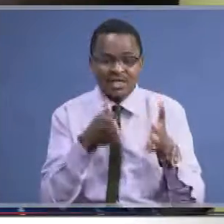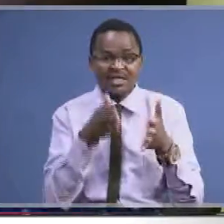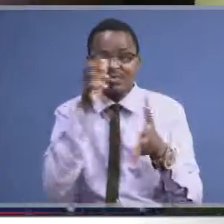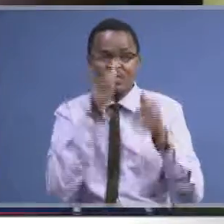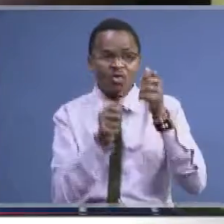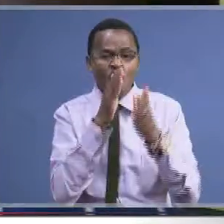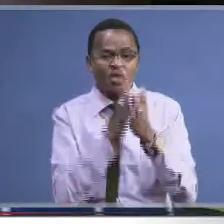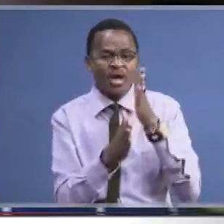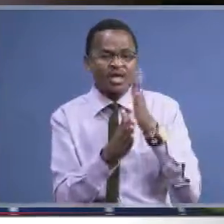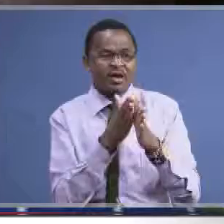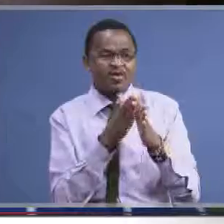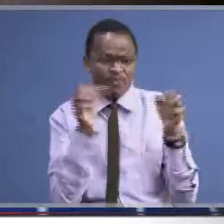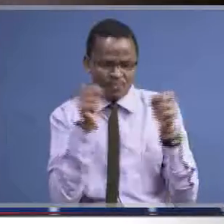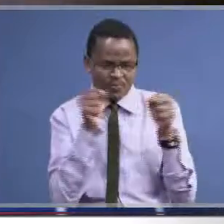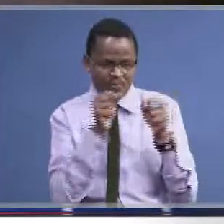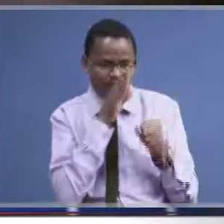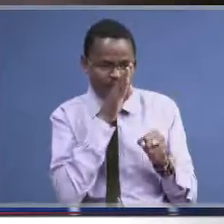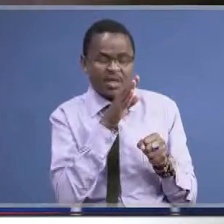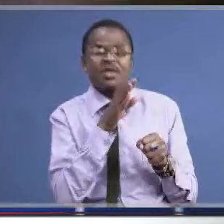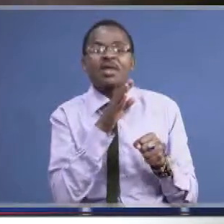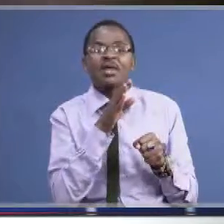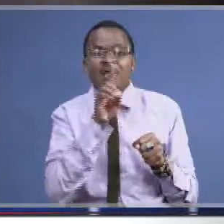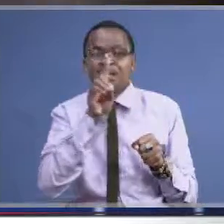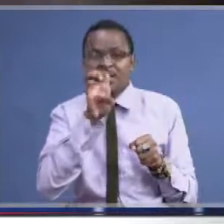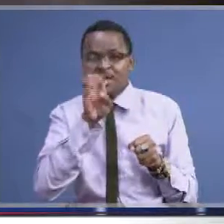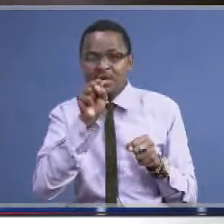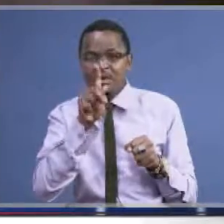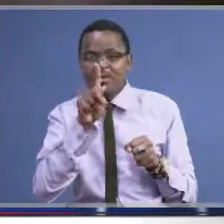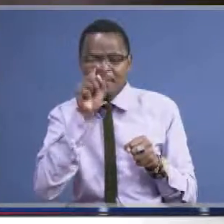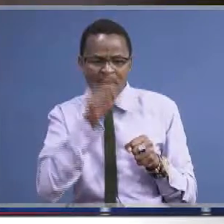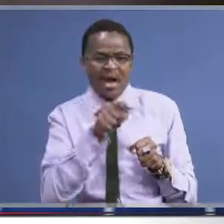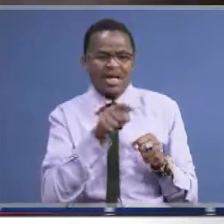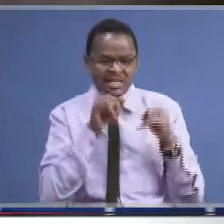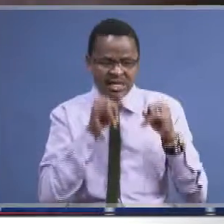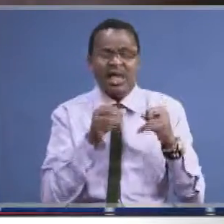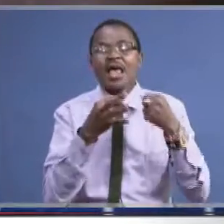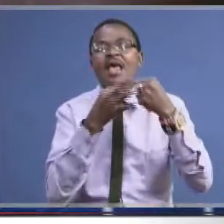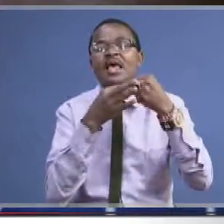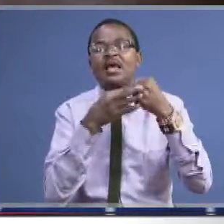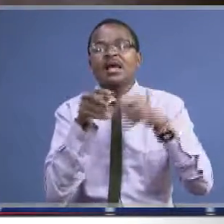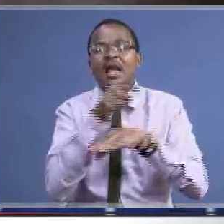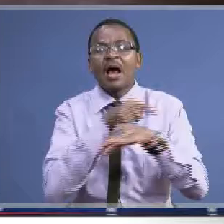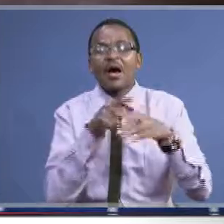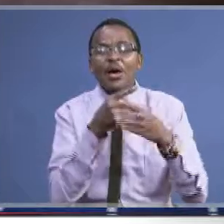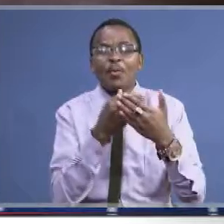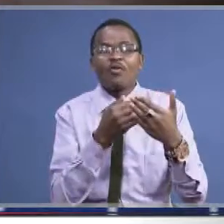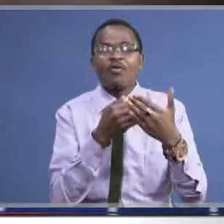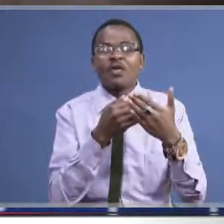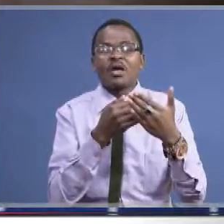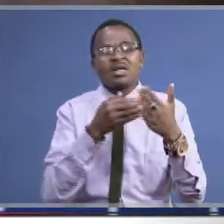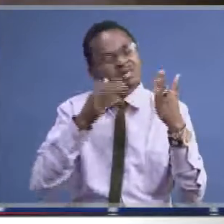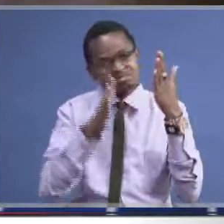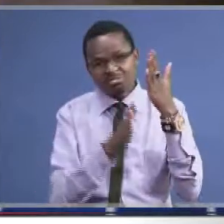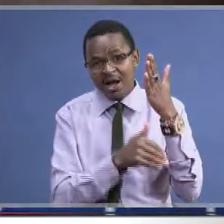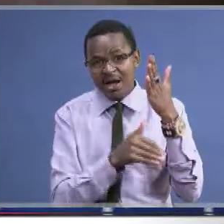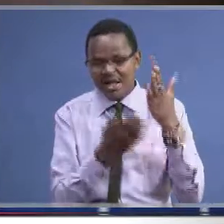milk, without being in the fridge, just being on the desktops, maybe in the kitchen, should last there 8 hours before it goes bad. We